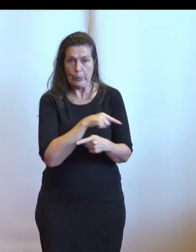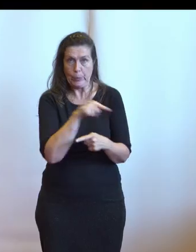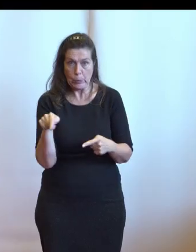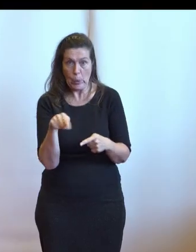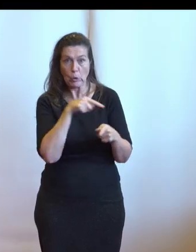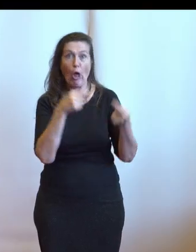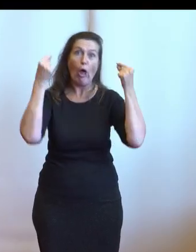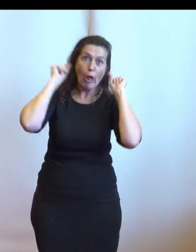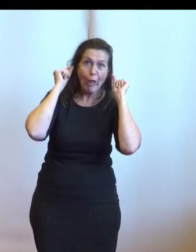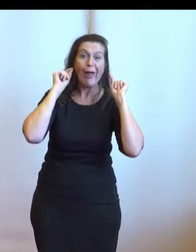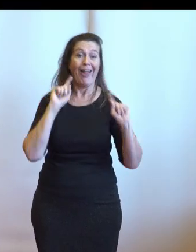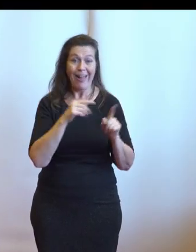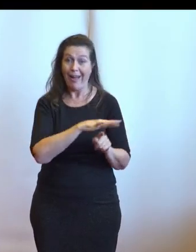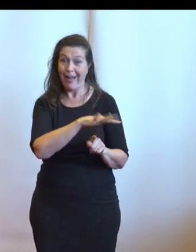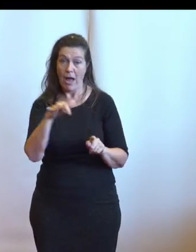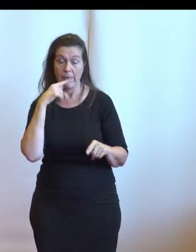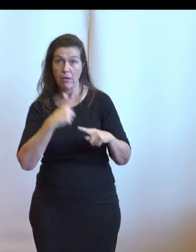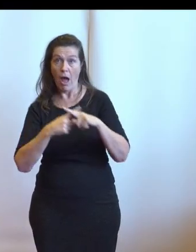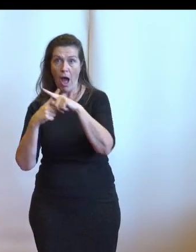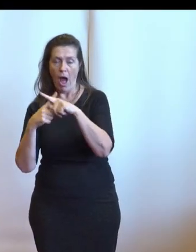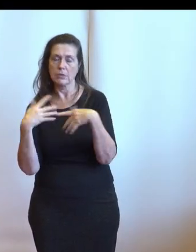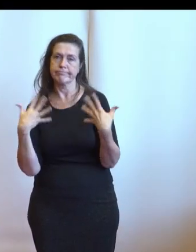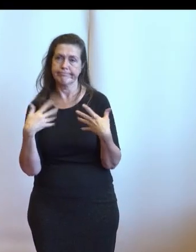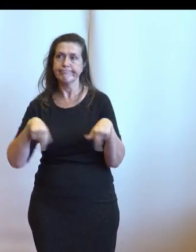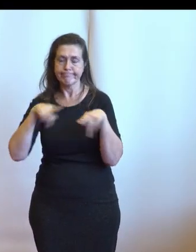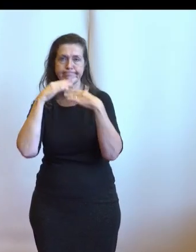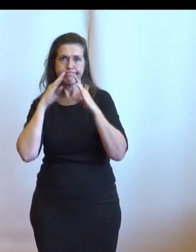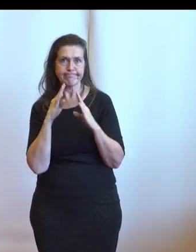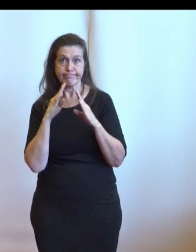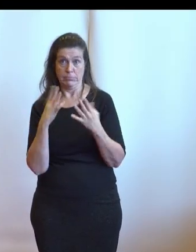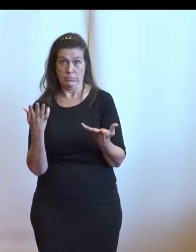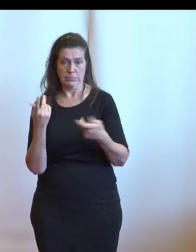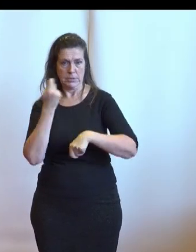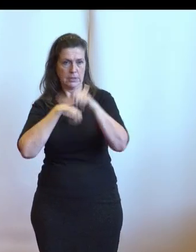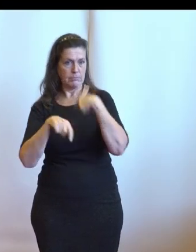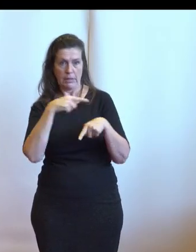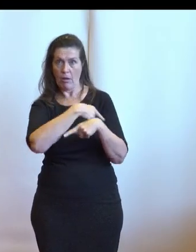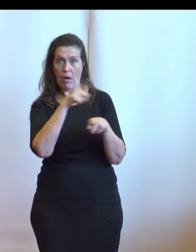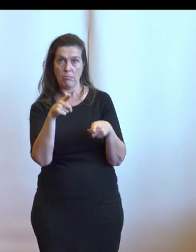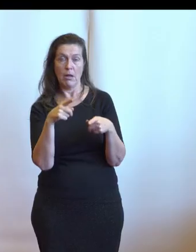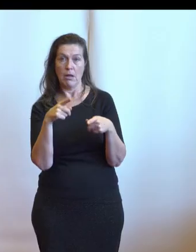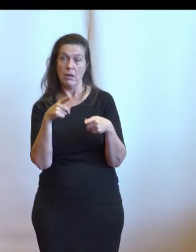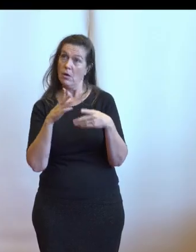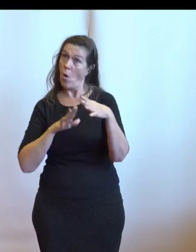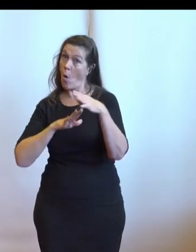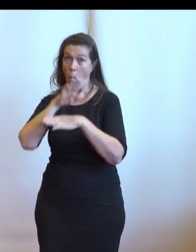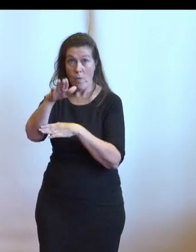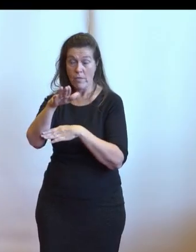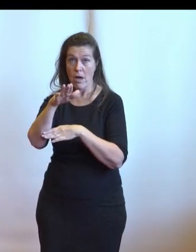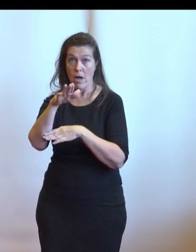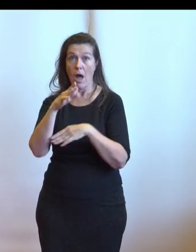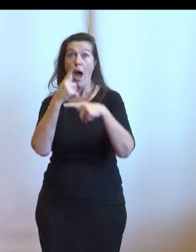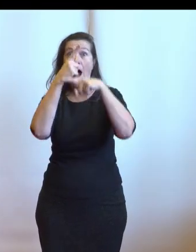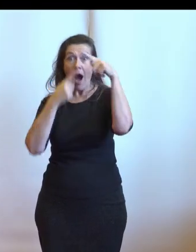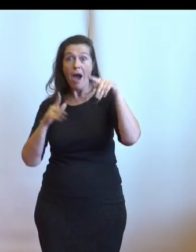figures, it's quite sad, because we can even talk about over half of